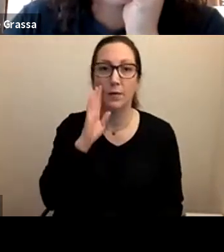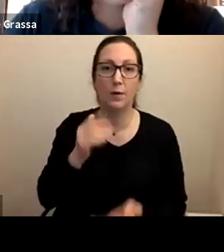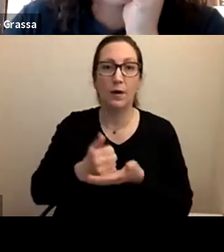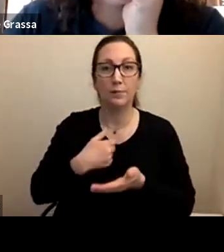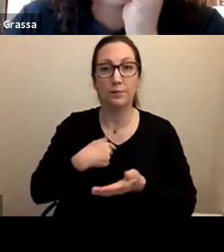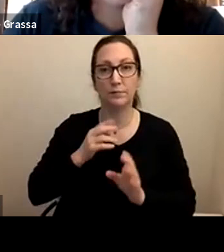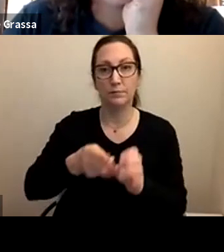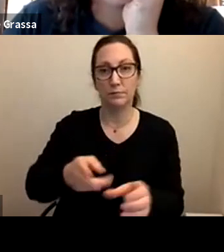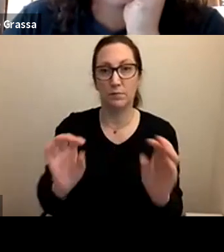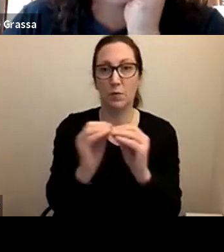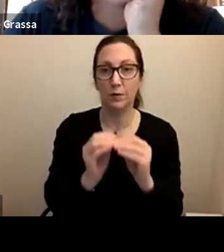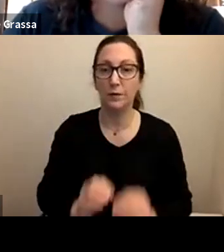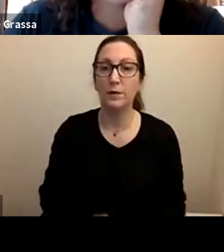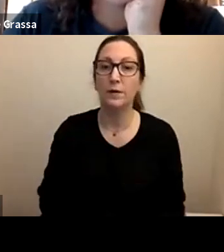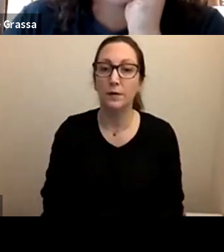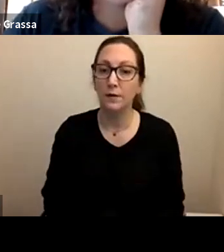fully.